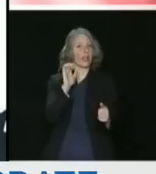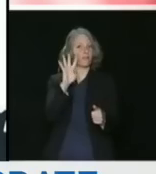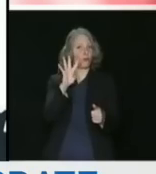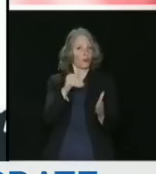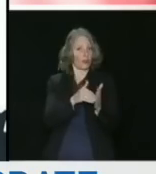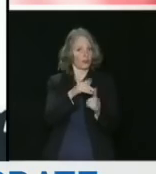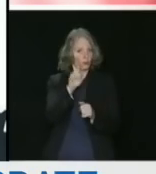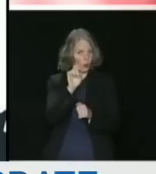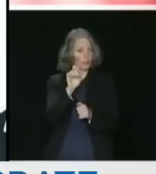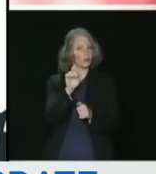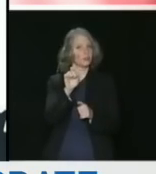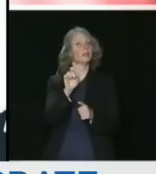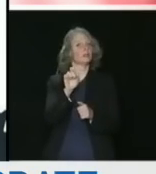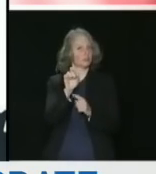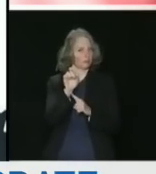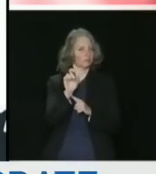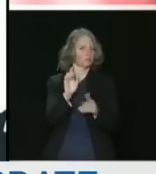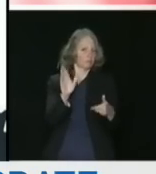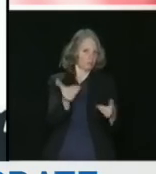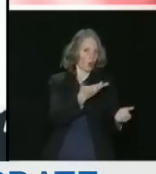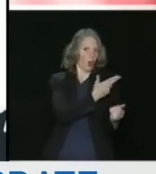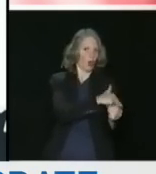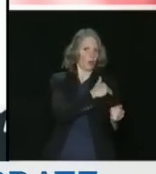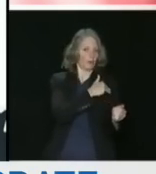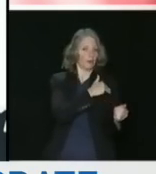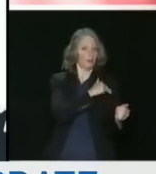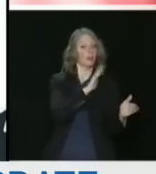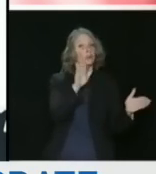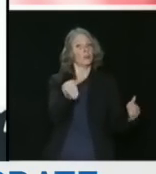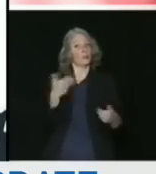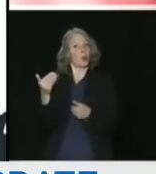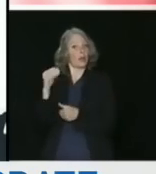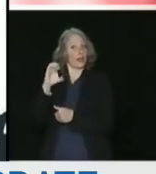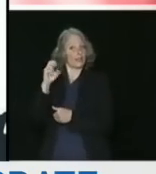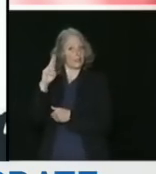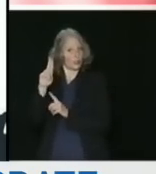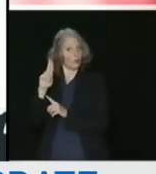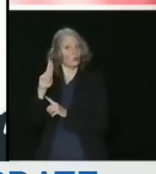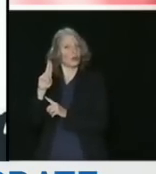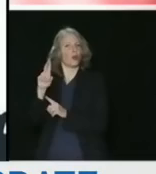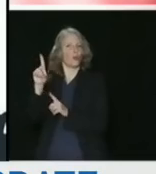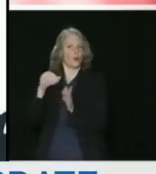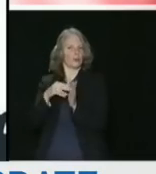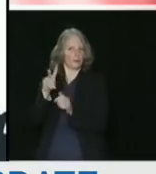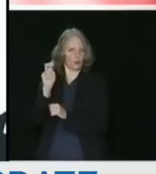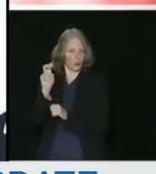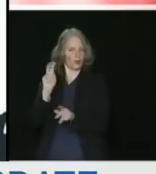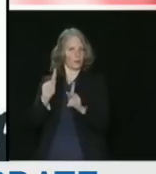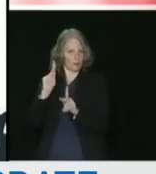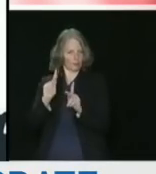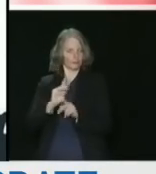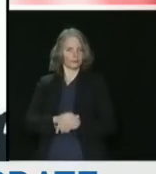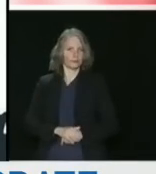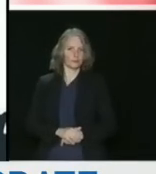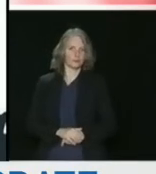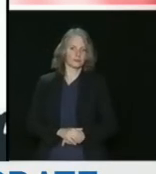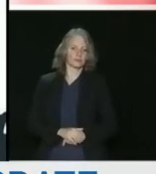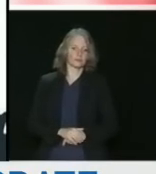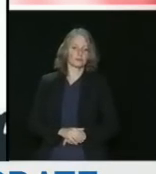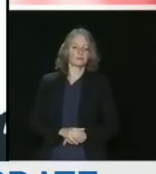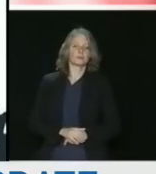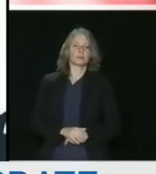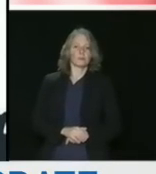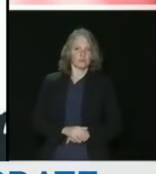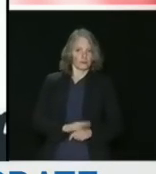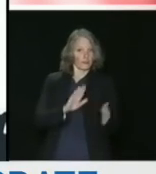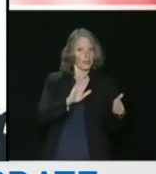4,100 people with COVID-19 were being treated in our hospitals, including 1,200 in critical care.